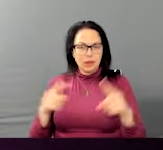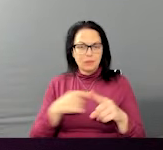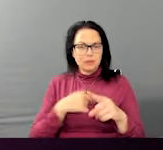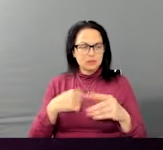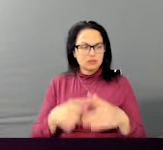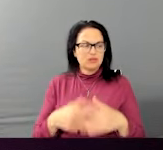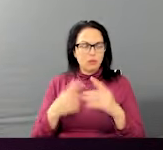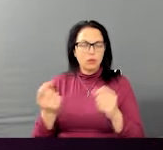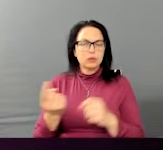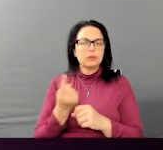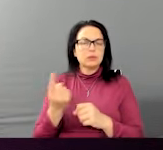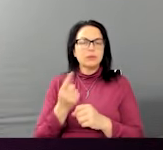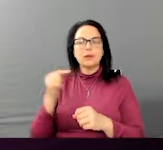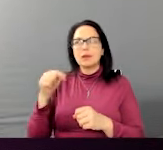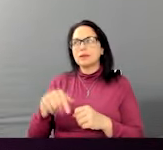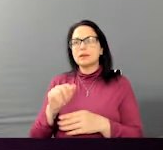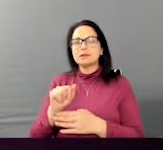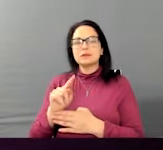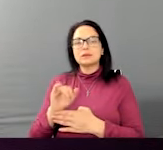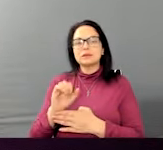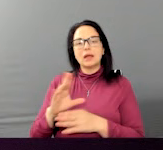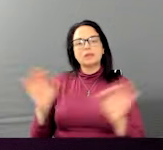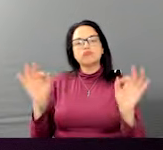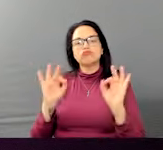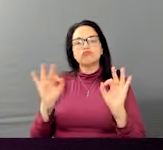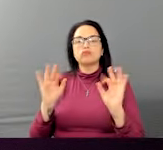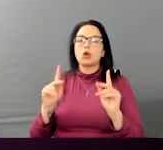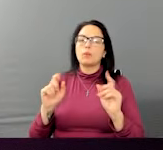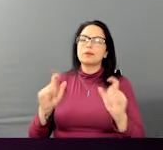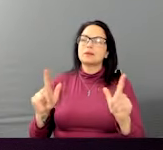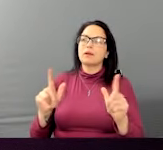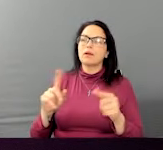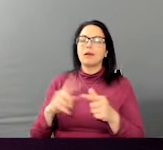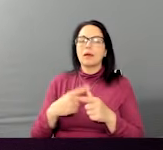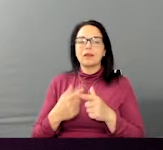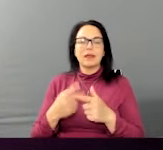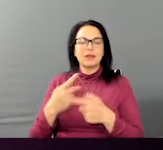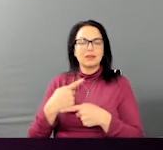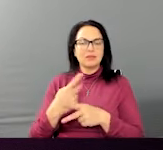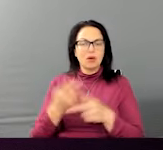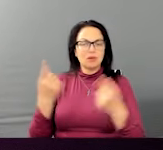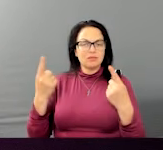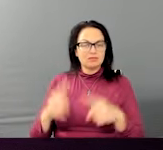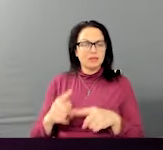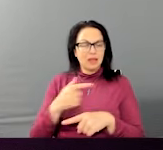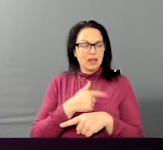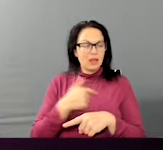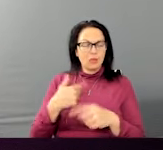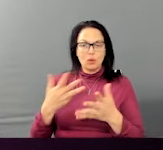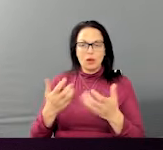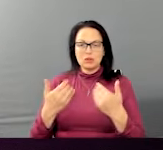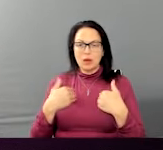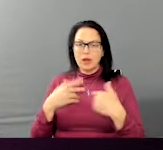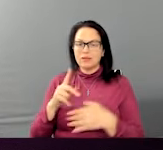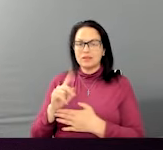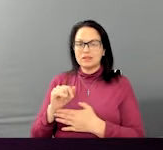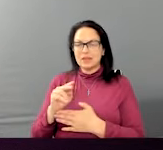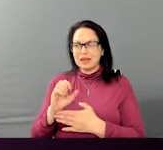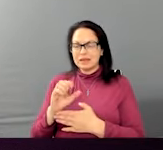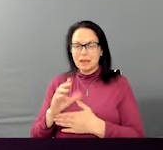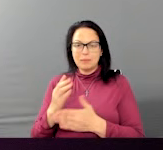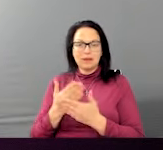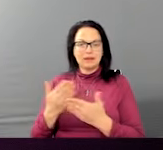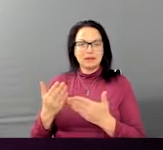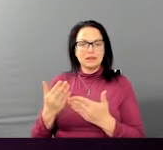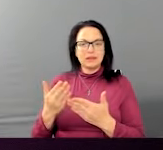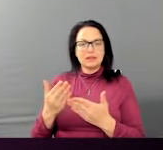totally static, it's no big deal, and then product comes and says, hey, actually, we want to have some dynamic stuff that's like user-specific, and you're like, well, I can either do